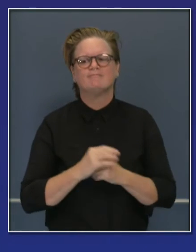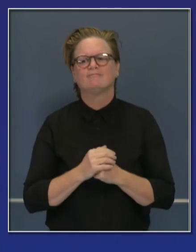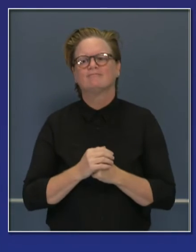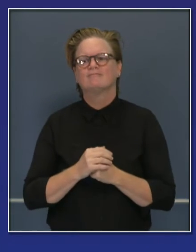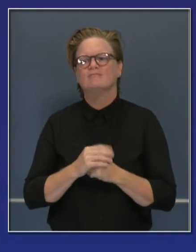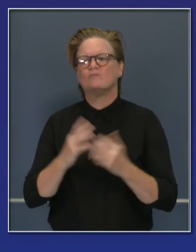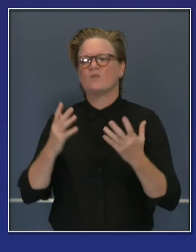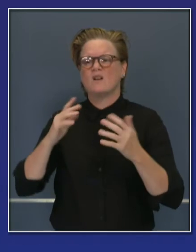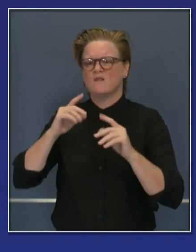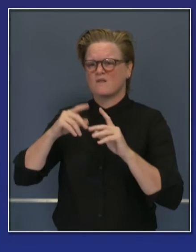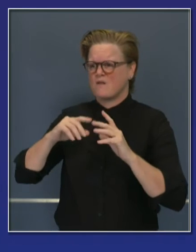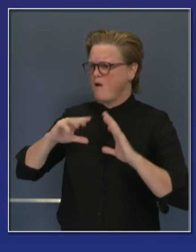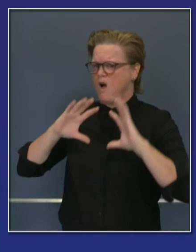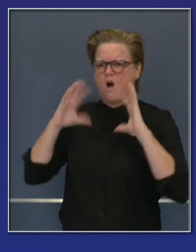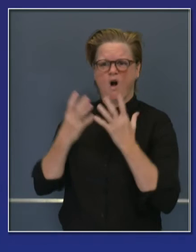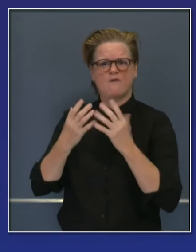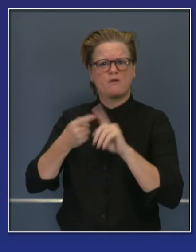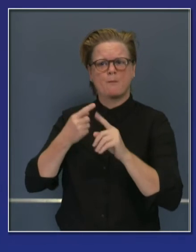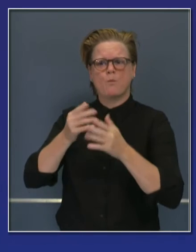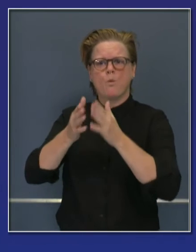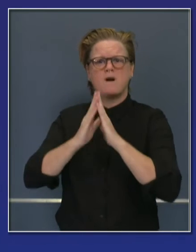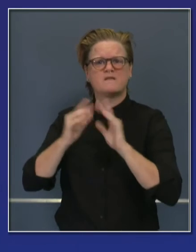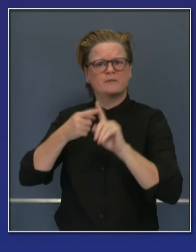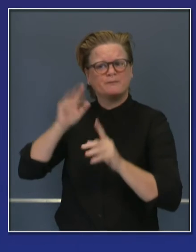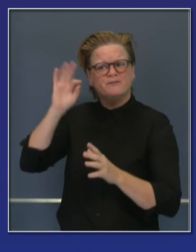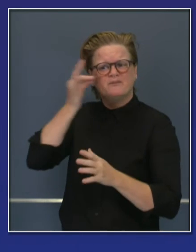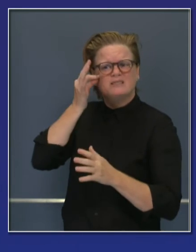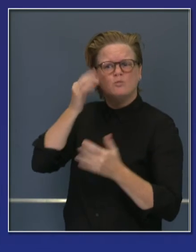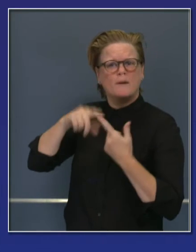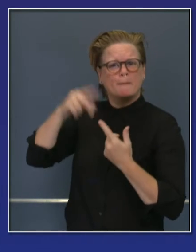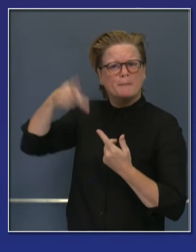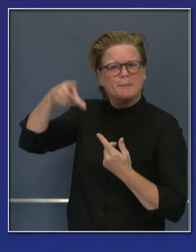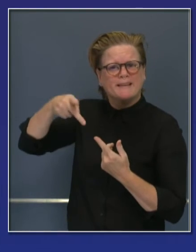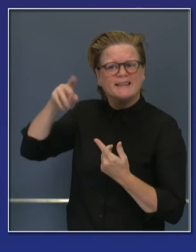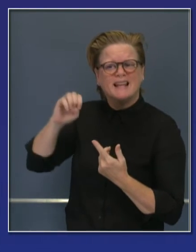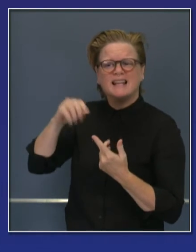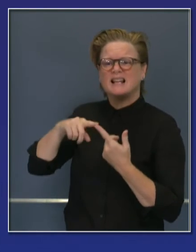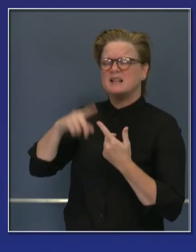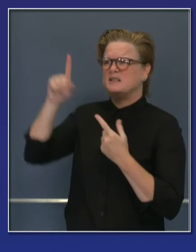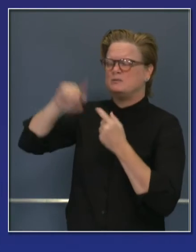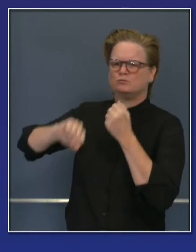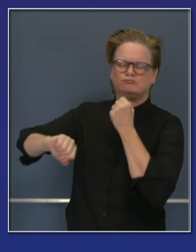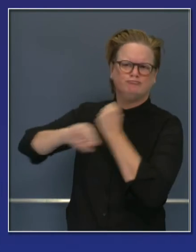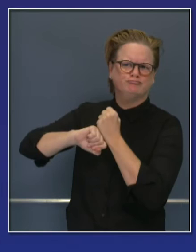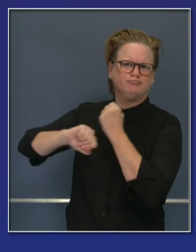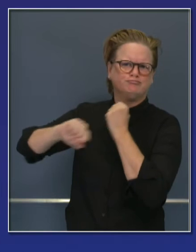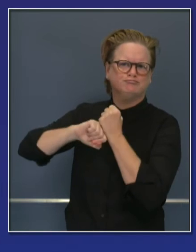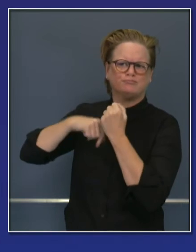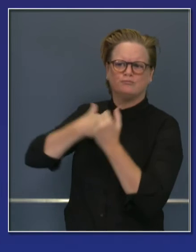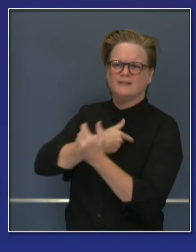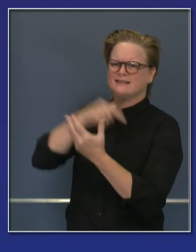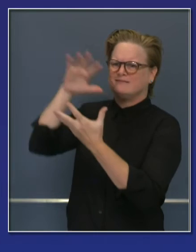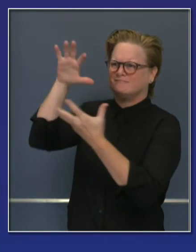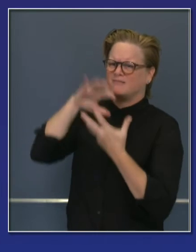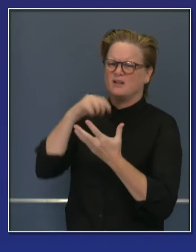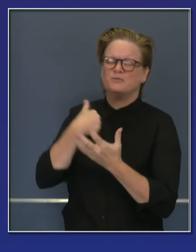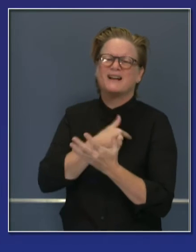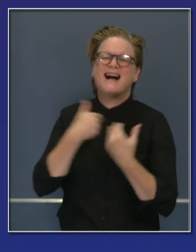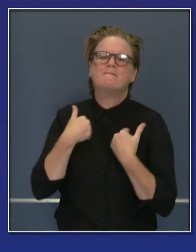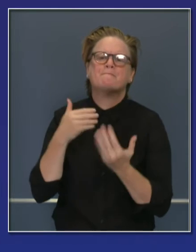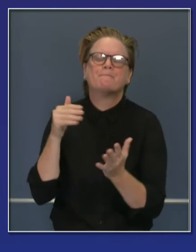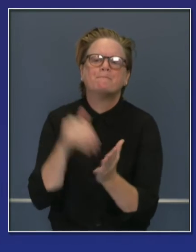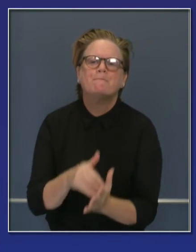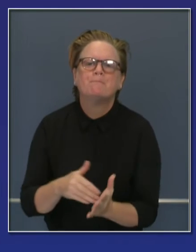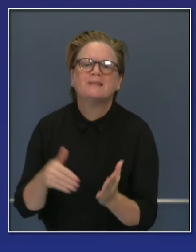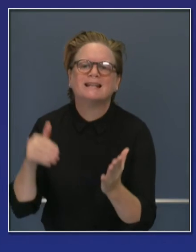of the federal government, PPE and the like. That's tens of millions plus. I'll remind you,